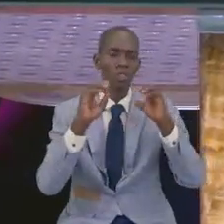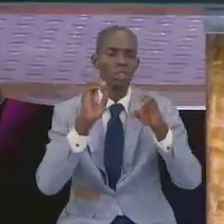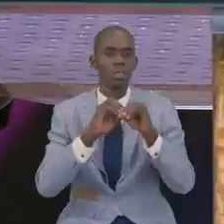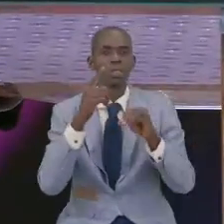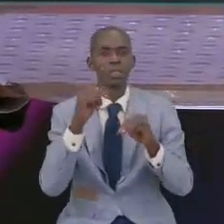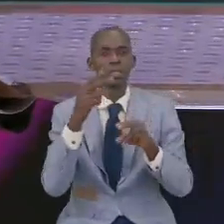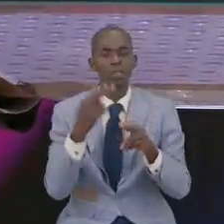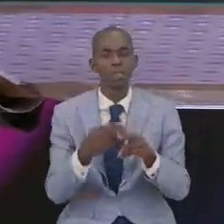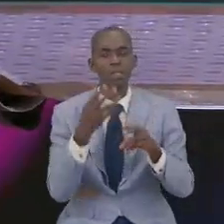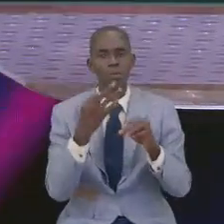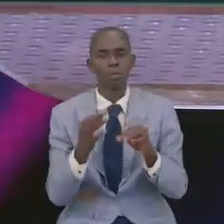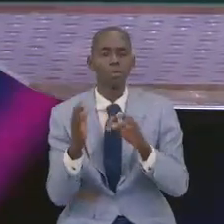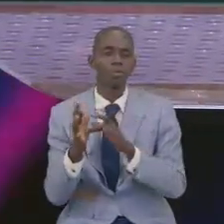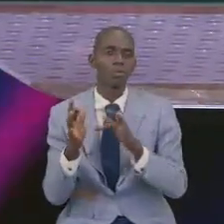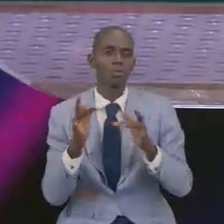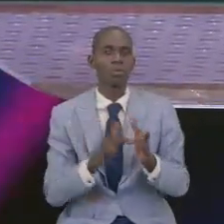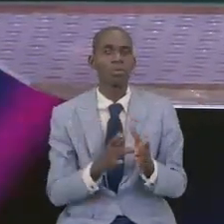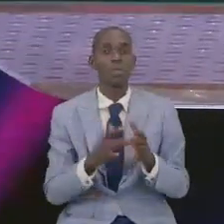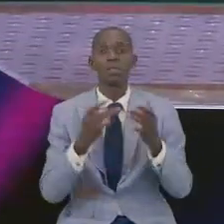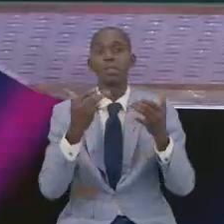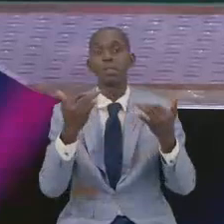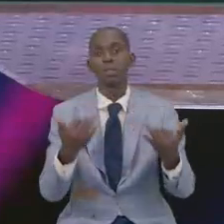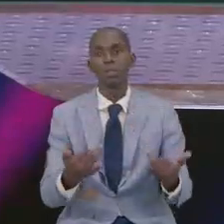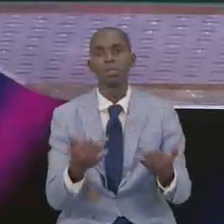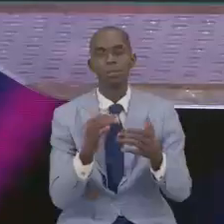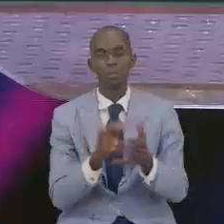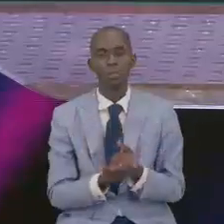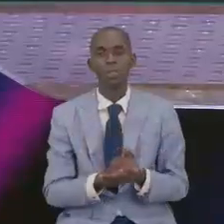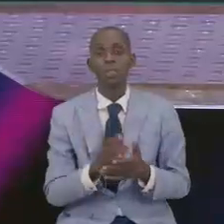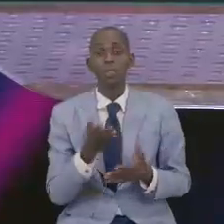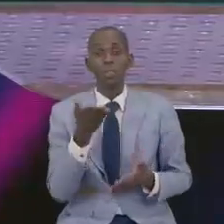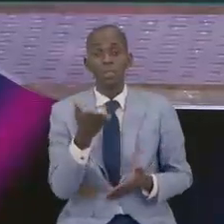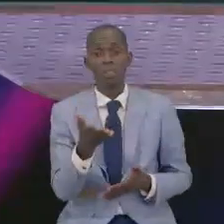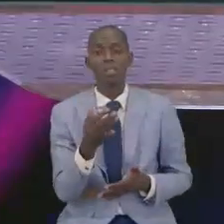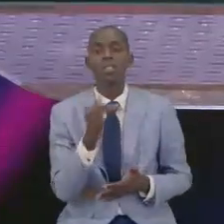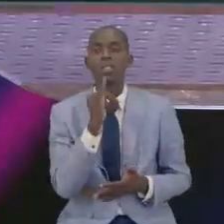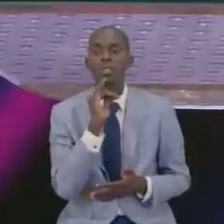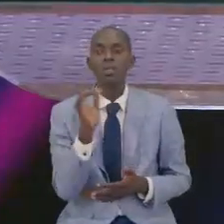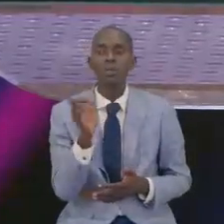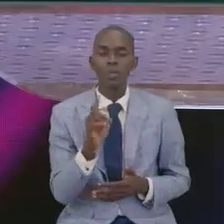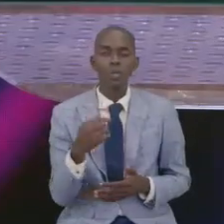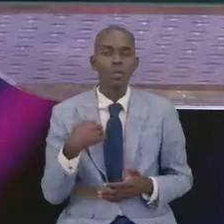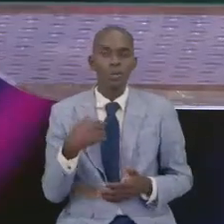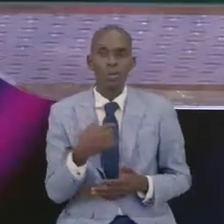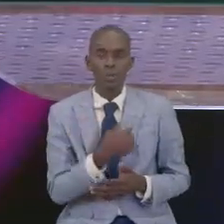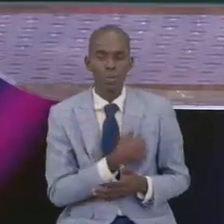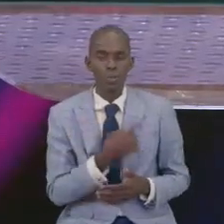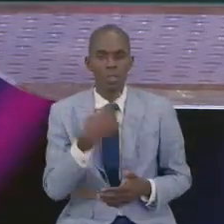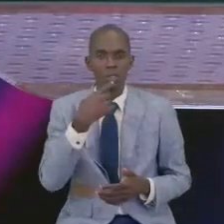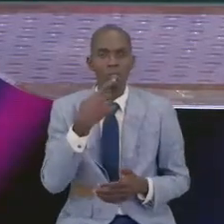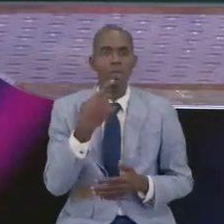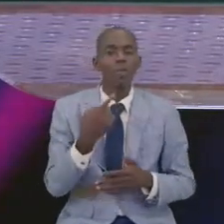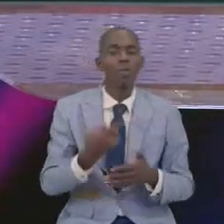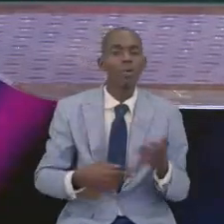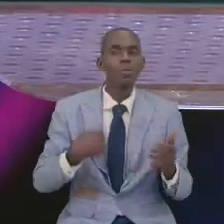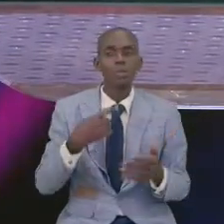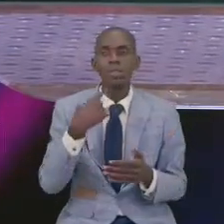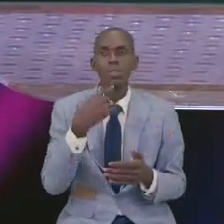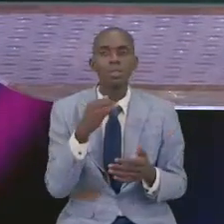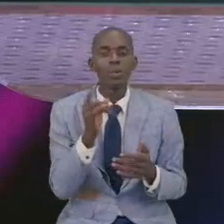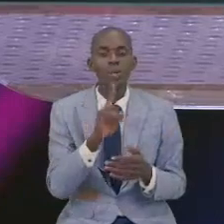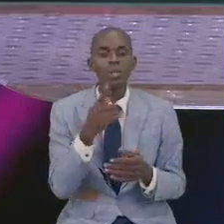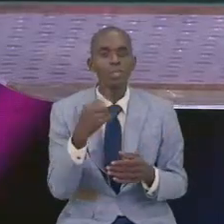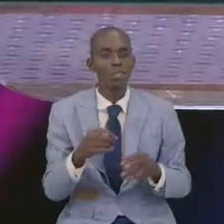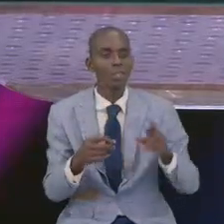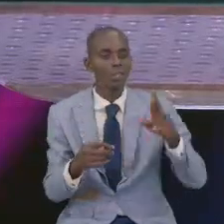name of Jesus. Now, here is where we say this, what we say, here is where the rubber meets the